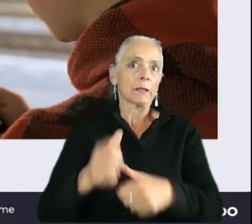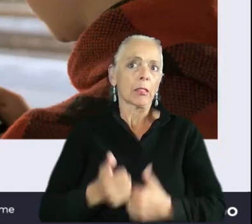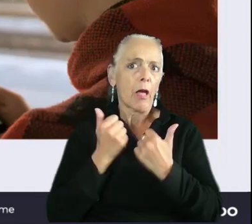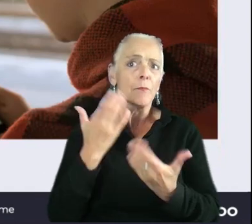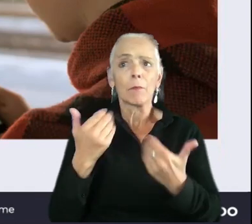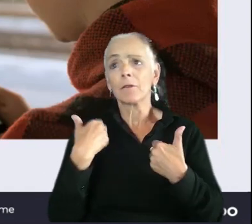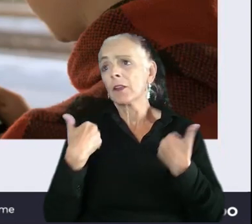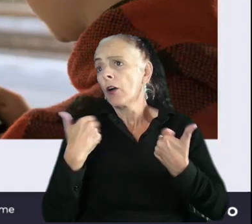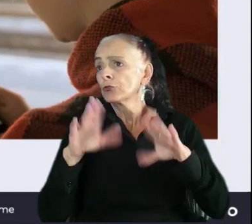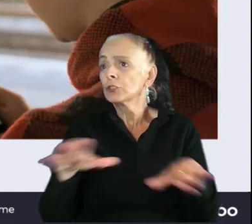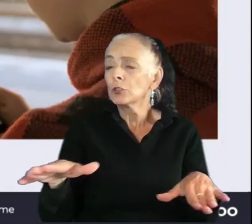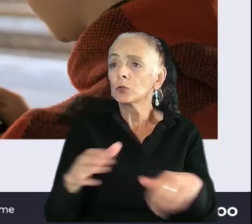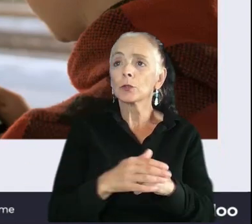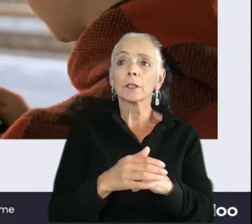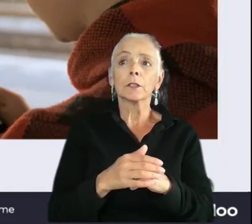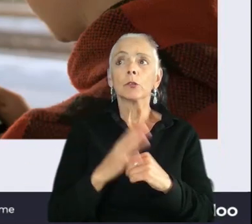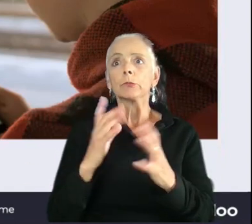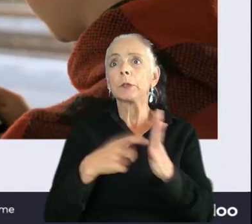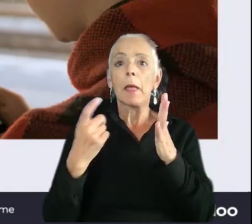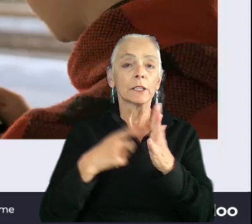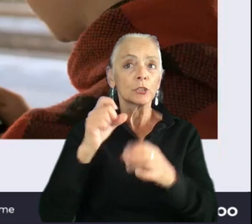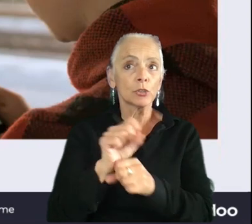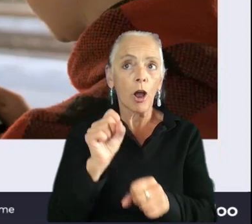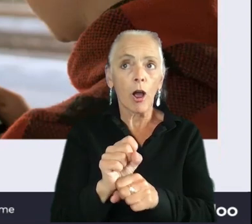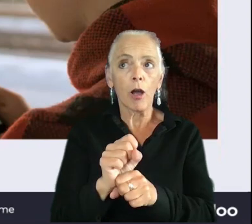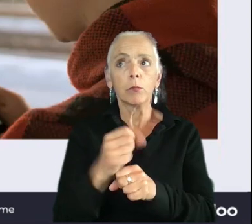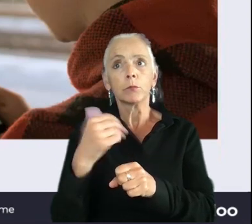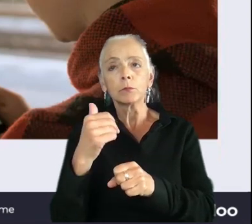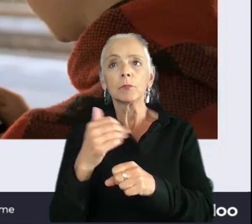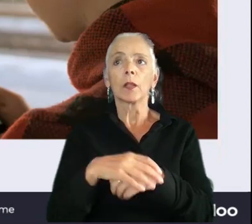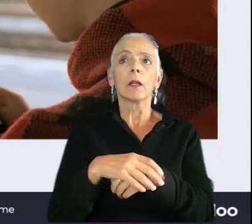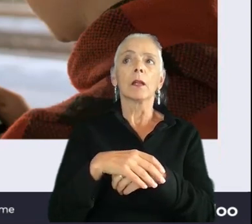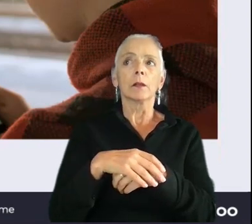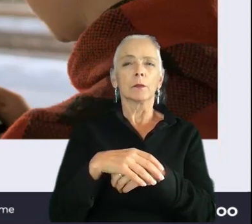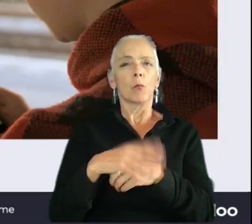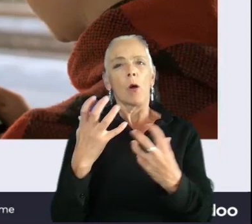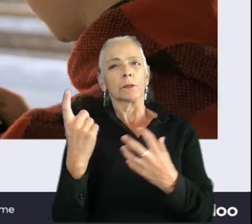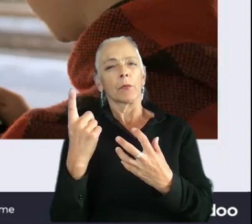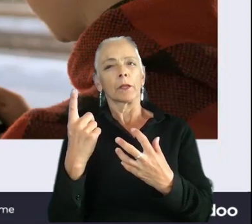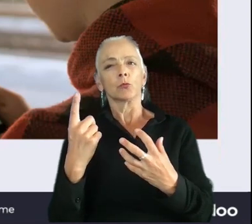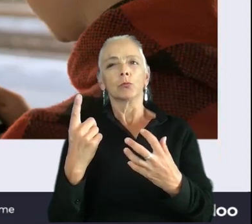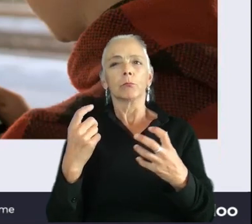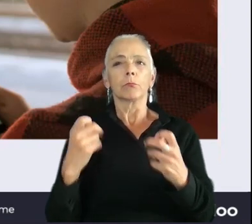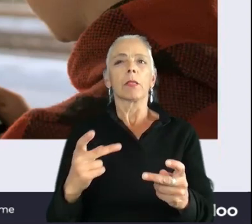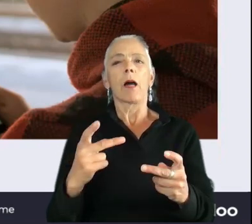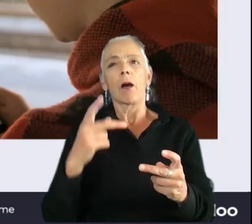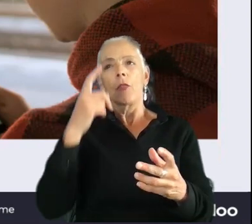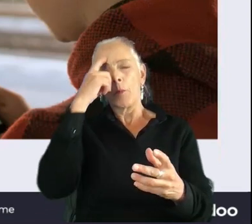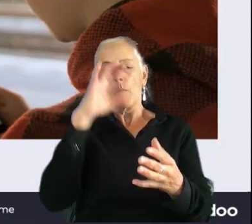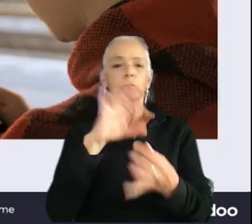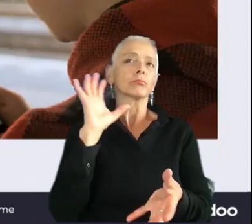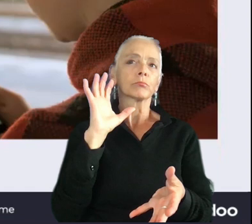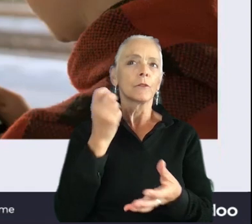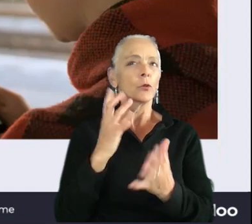young children, a demanding job, and they're looking for something that can really get their minds off of things for a couple of minutes